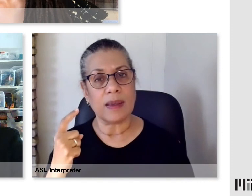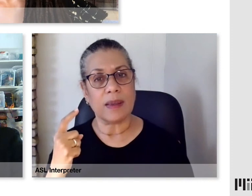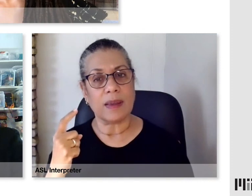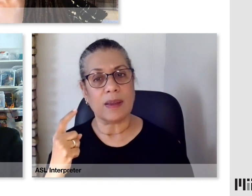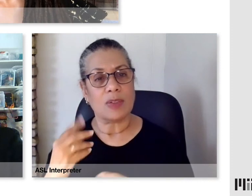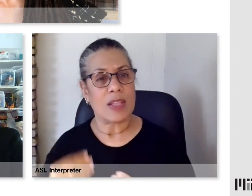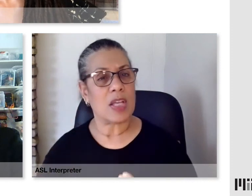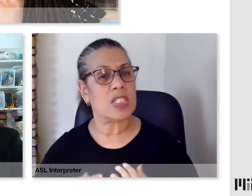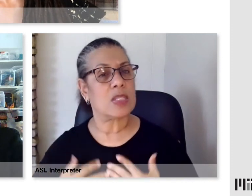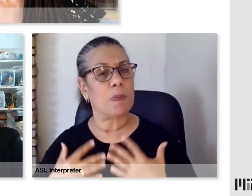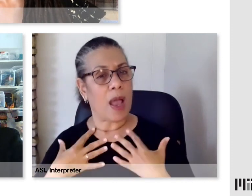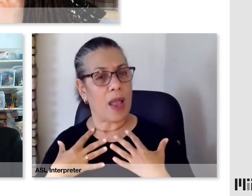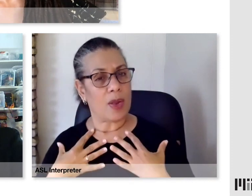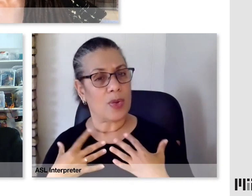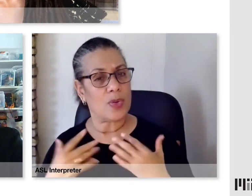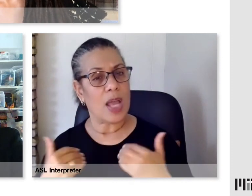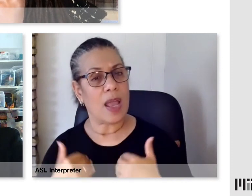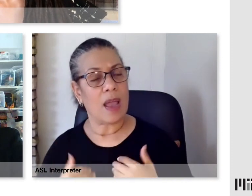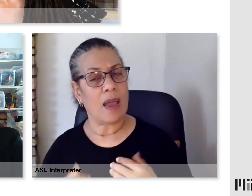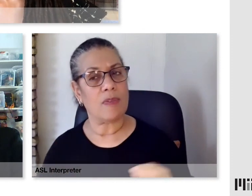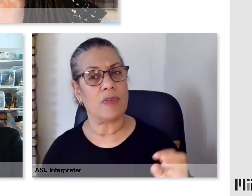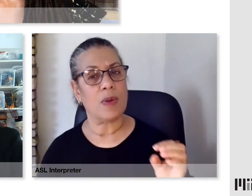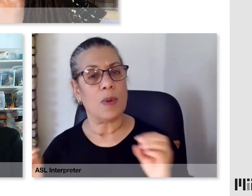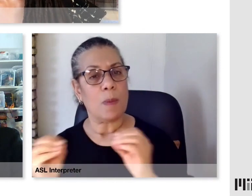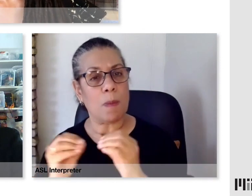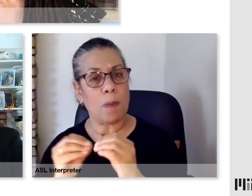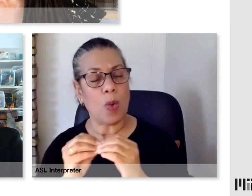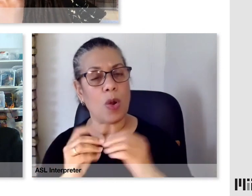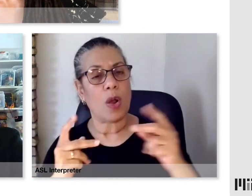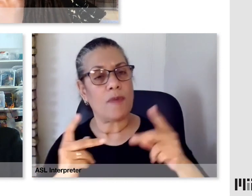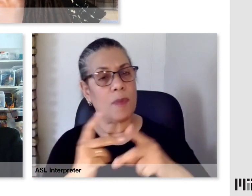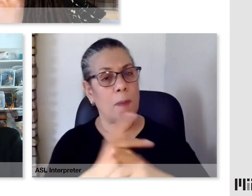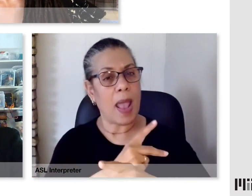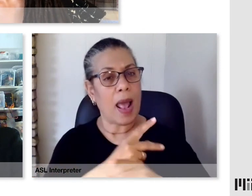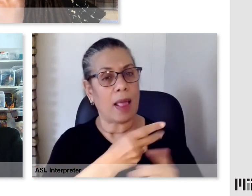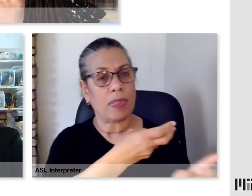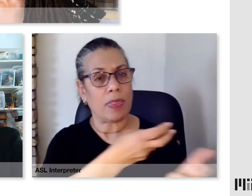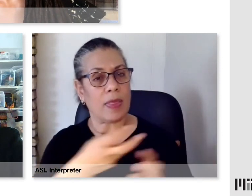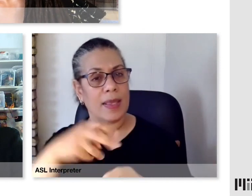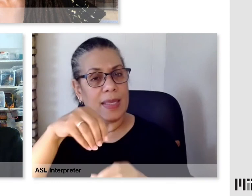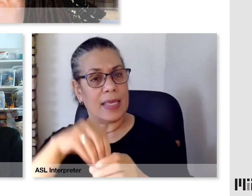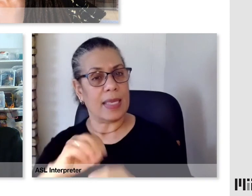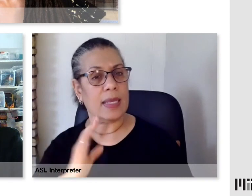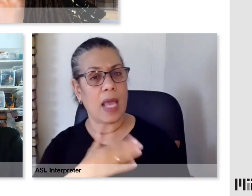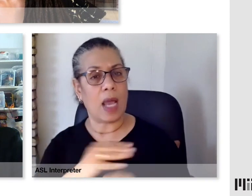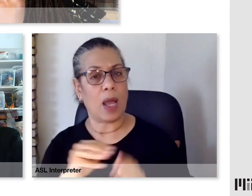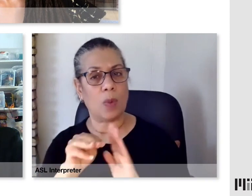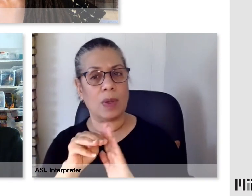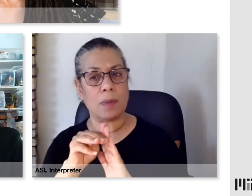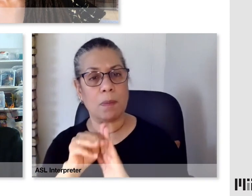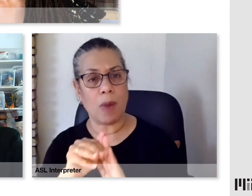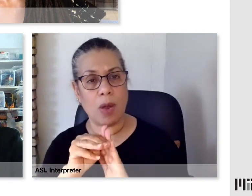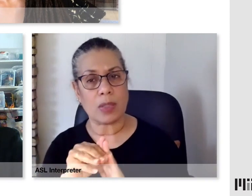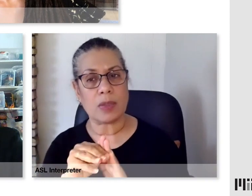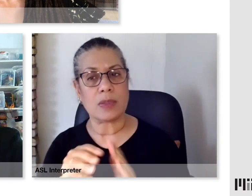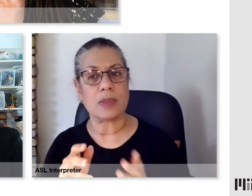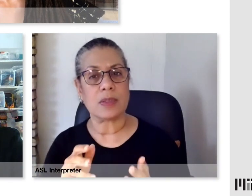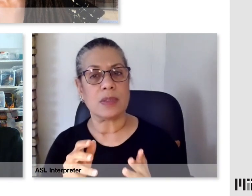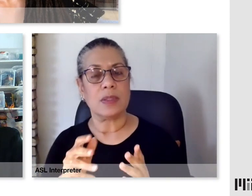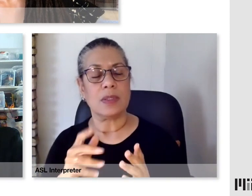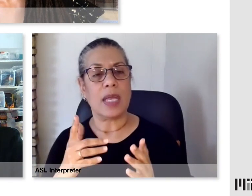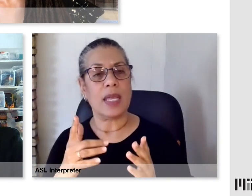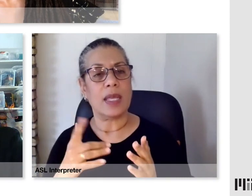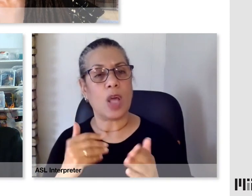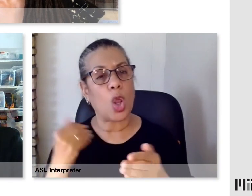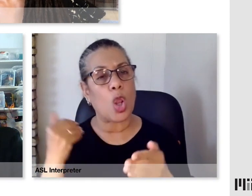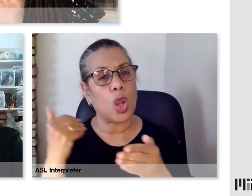to actually, you know, bring the mathematical formalism and the models, you know, into a closer conversation, you know, both